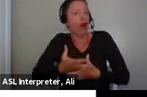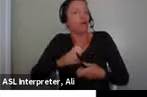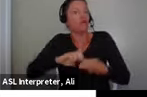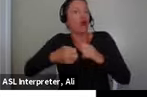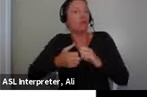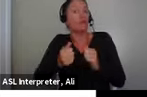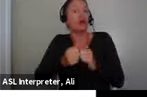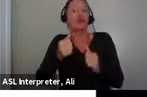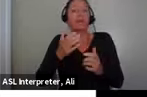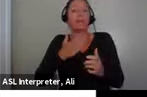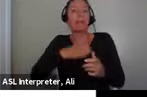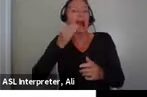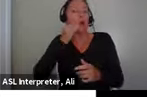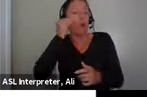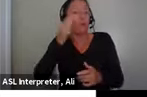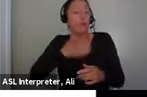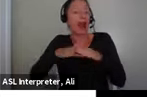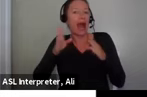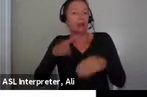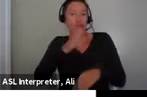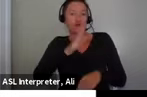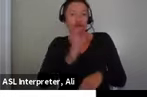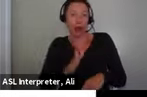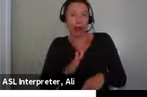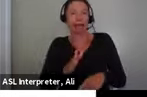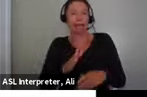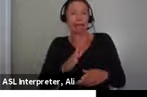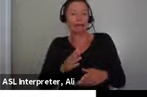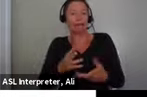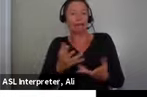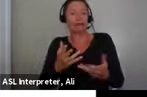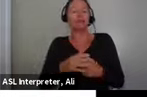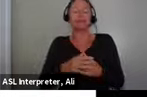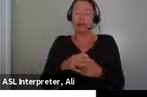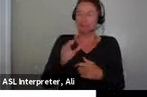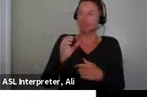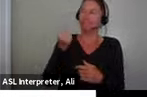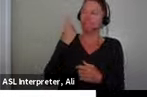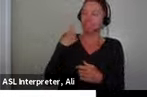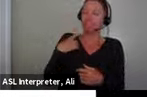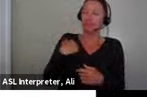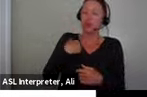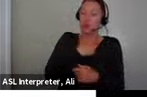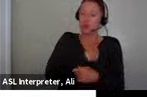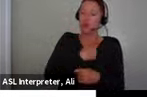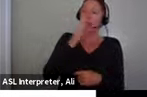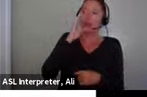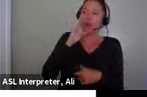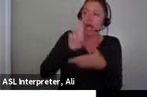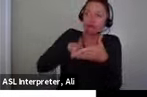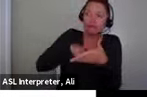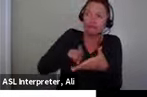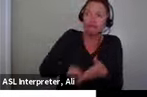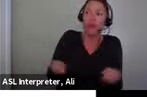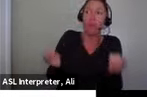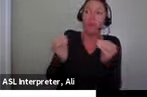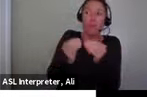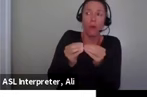my home. Yeah, so that's something that will be looked at in greater